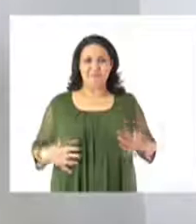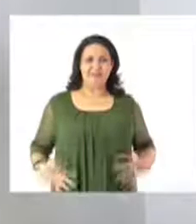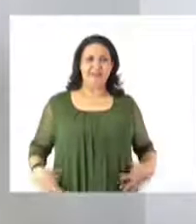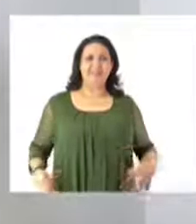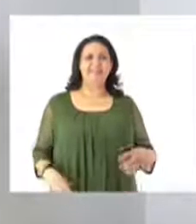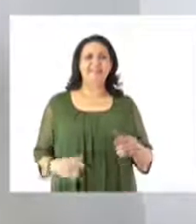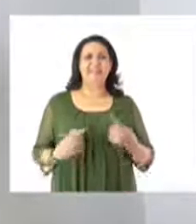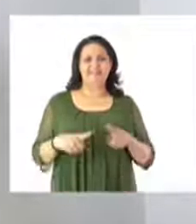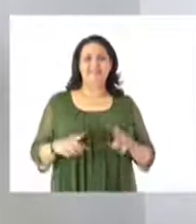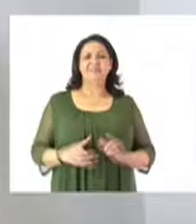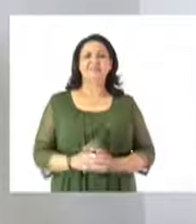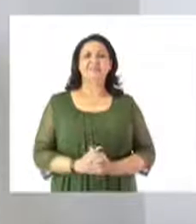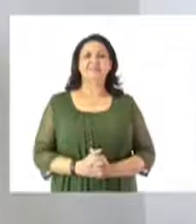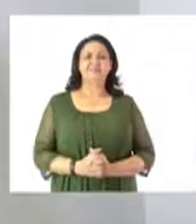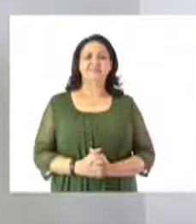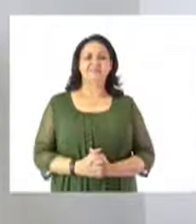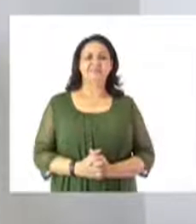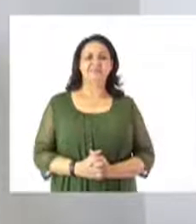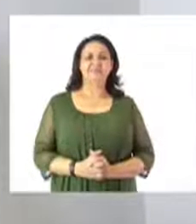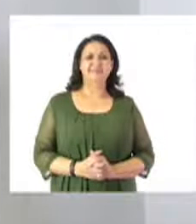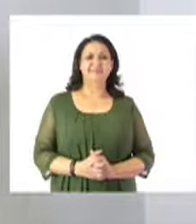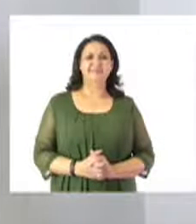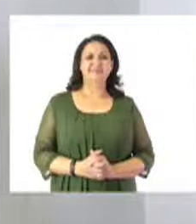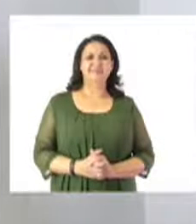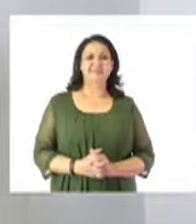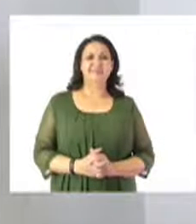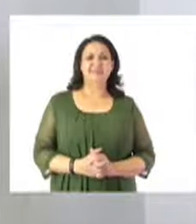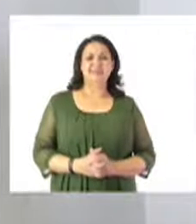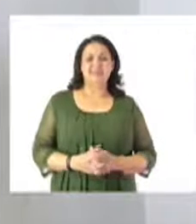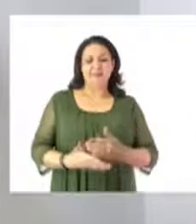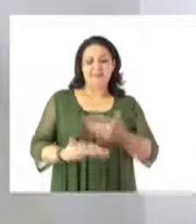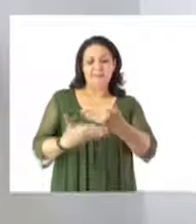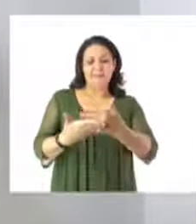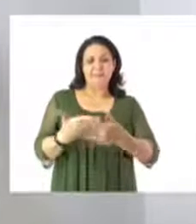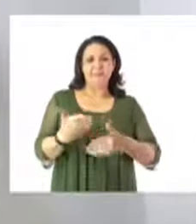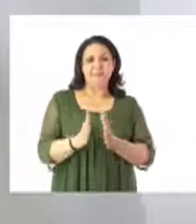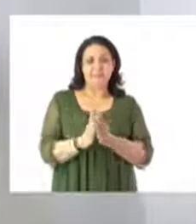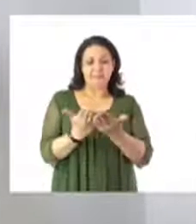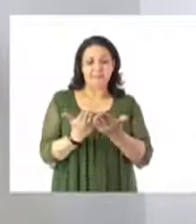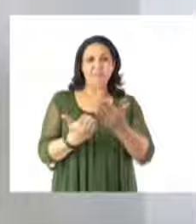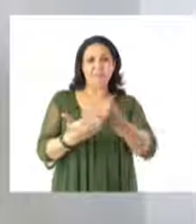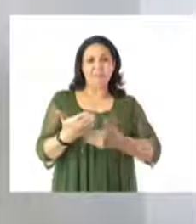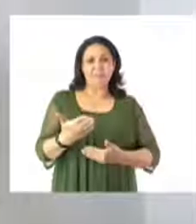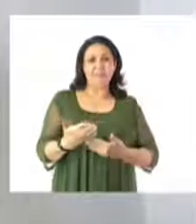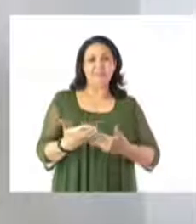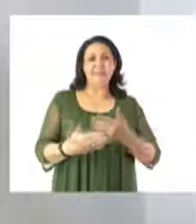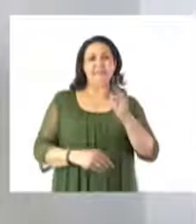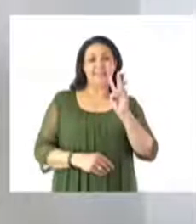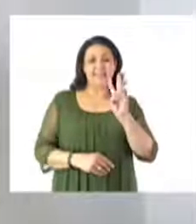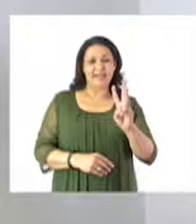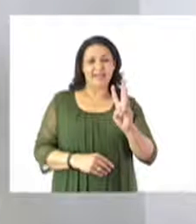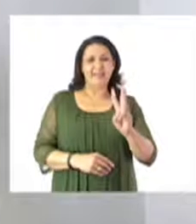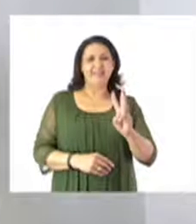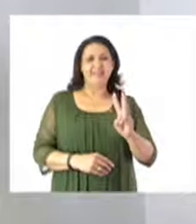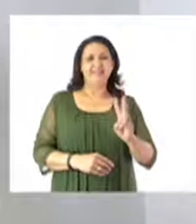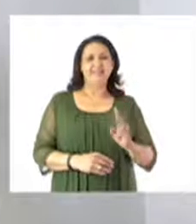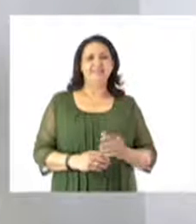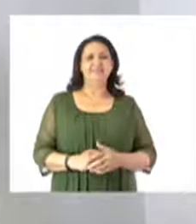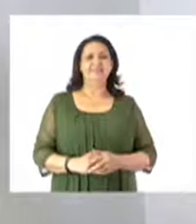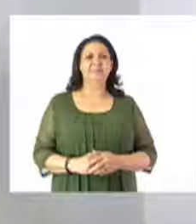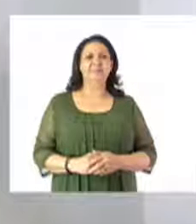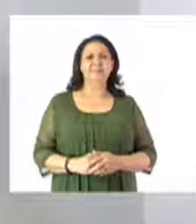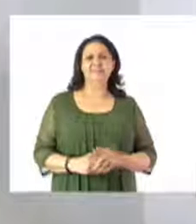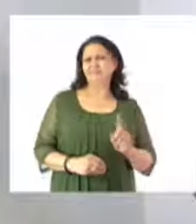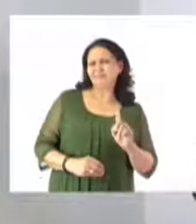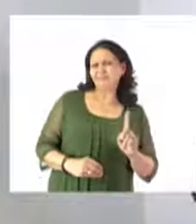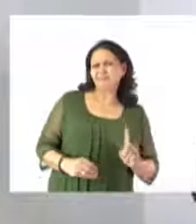to identify on this page 3. Can you all turn to page 3? I want us to identify if this is a boy or